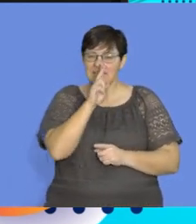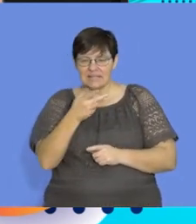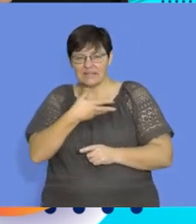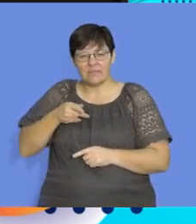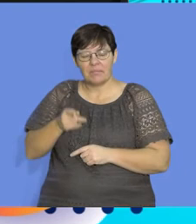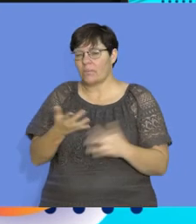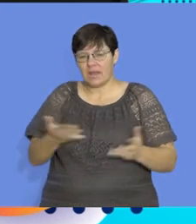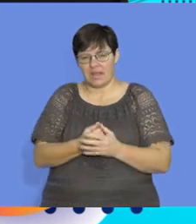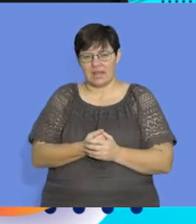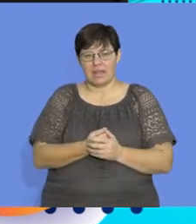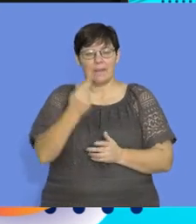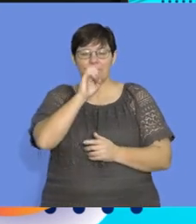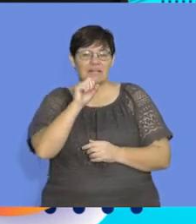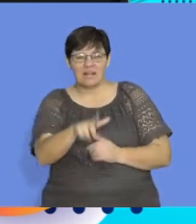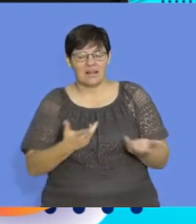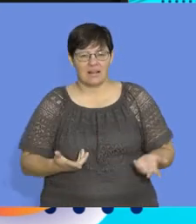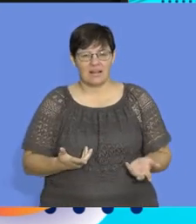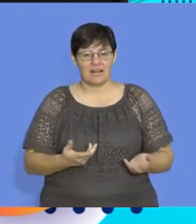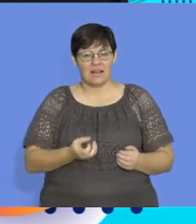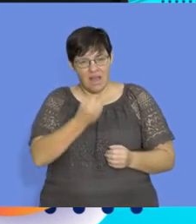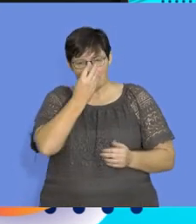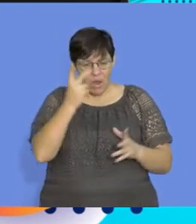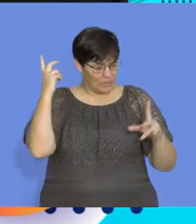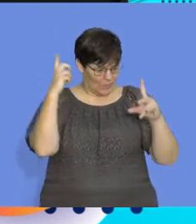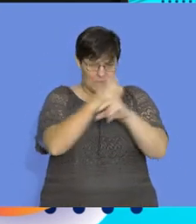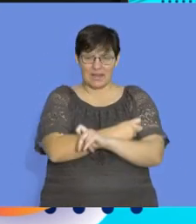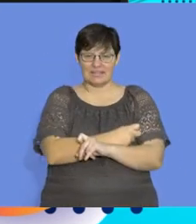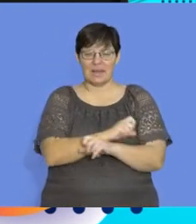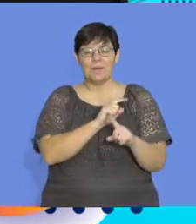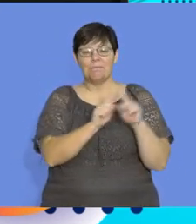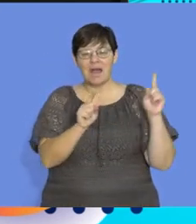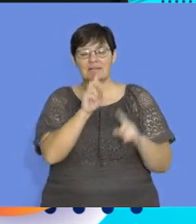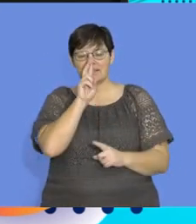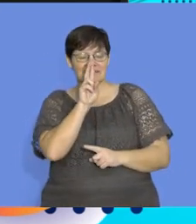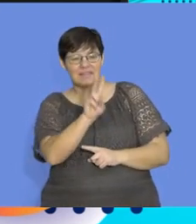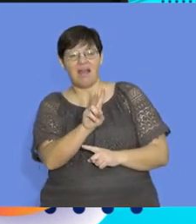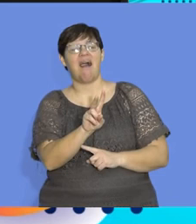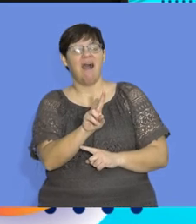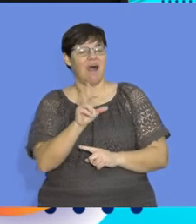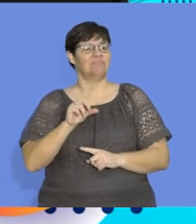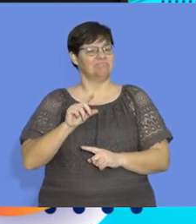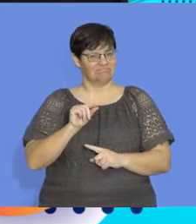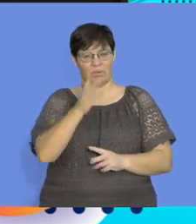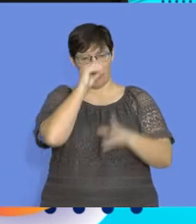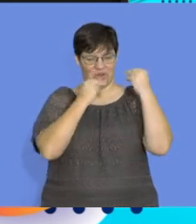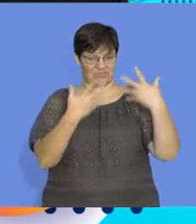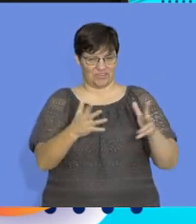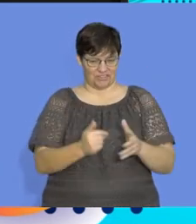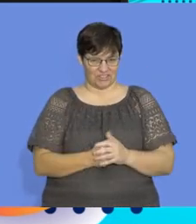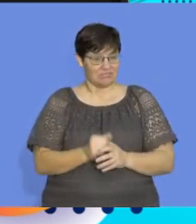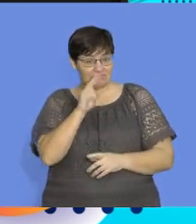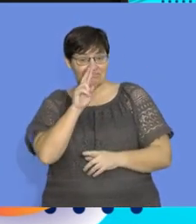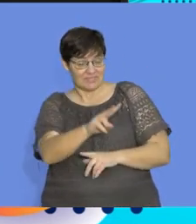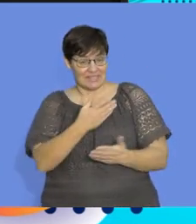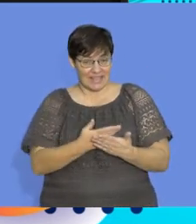female? Where are the petals? These flowers are quite complicated, but try and see all the things that we've learned today. Can you